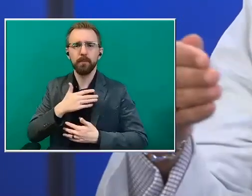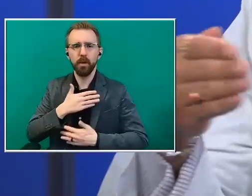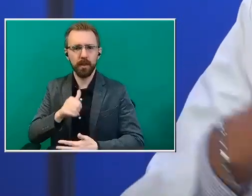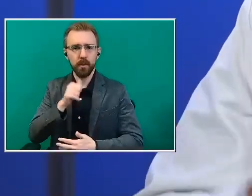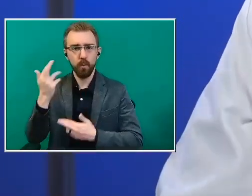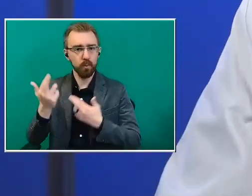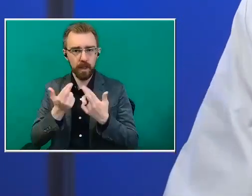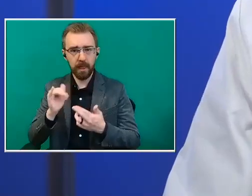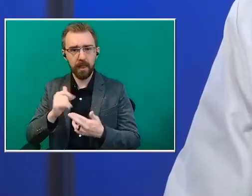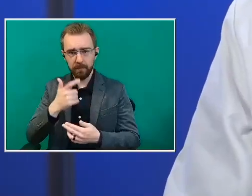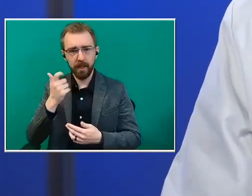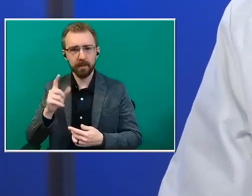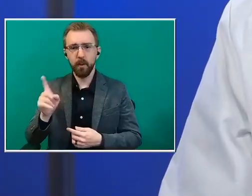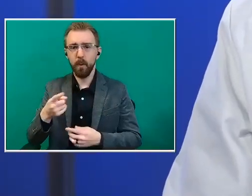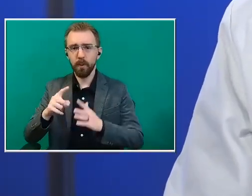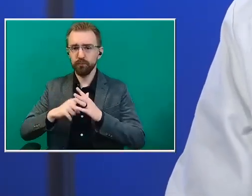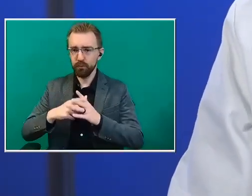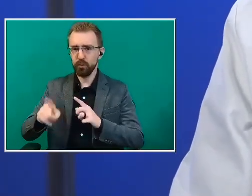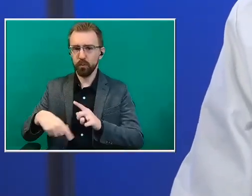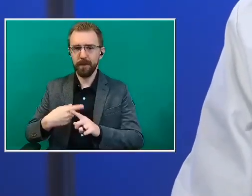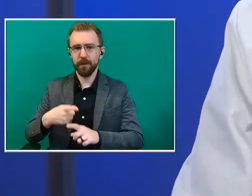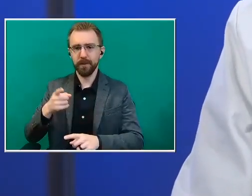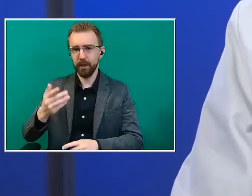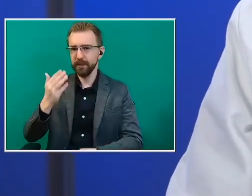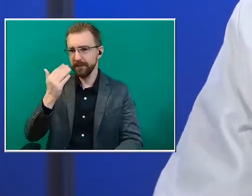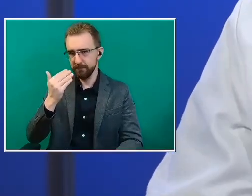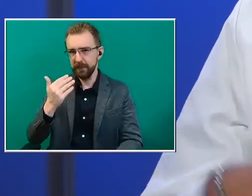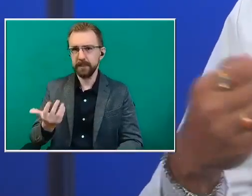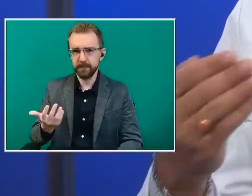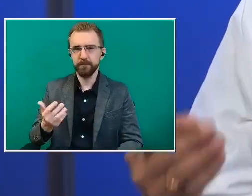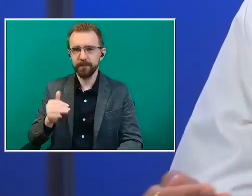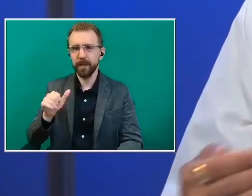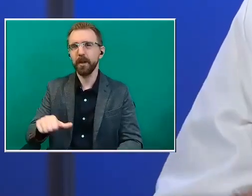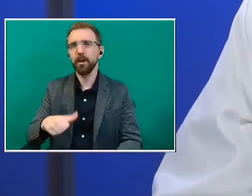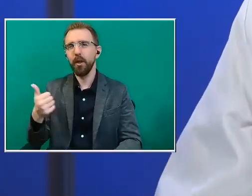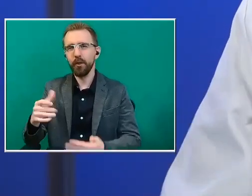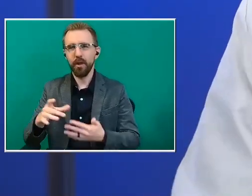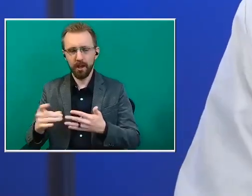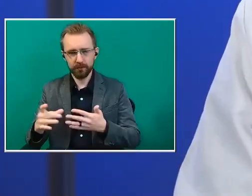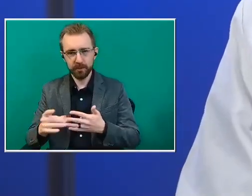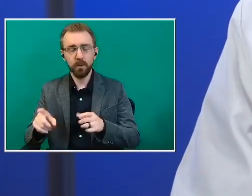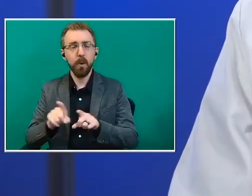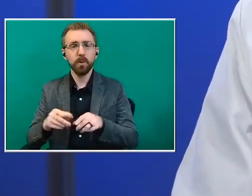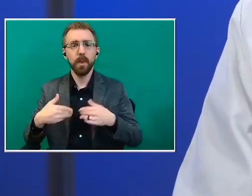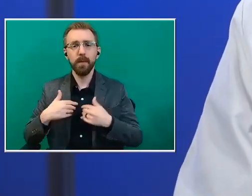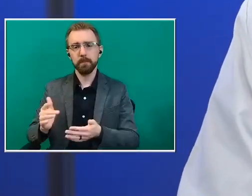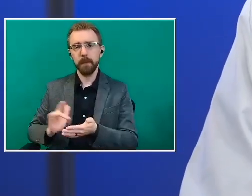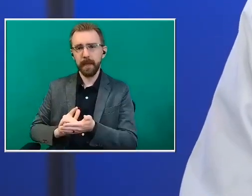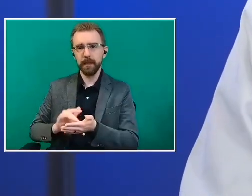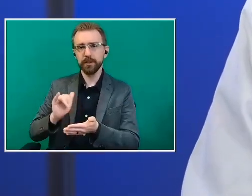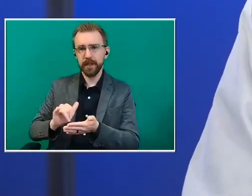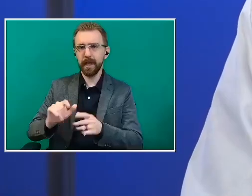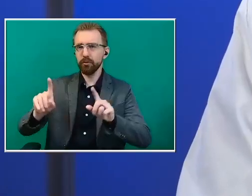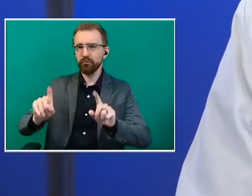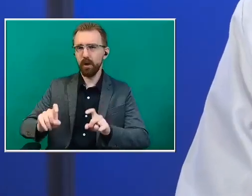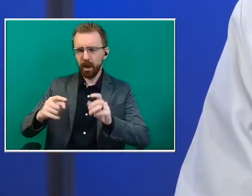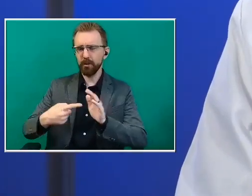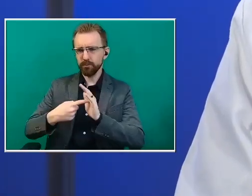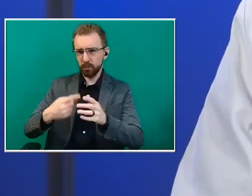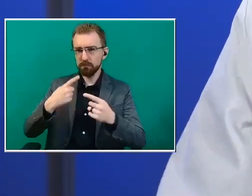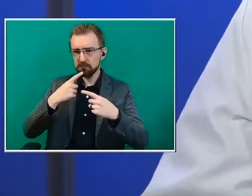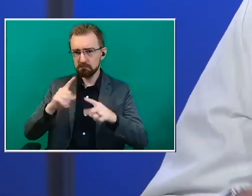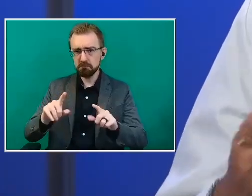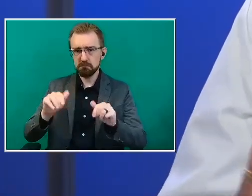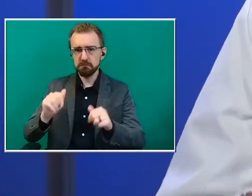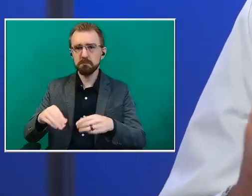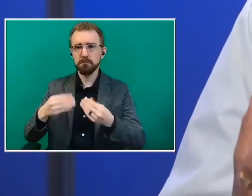only starts when they are sleeping. So that's another alternative. And then we have medications that are in trials and have shown effect, where we can give them medications at